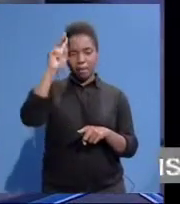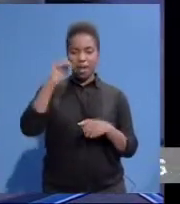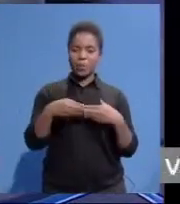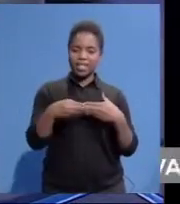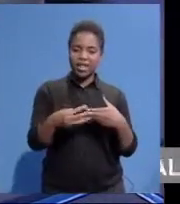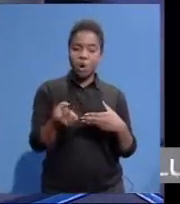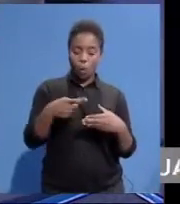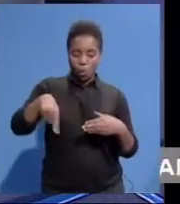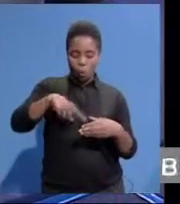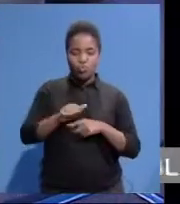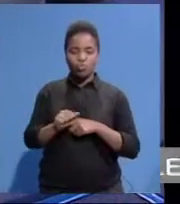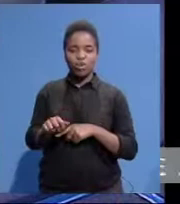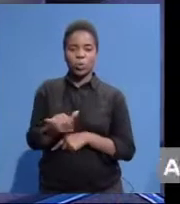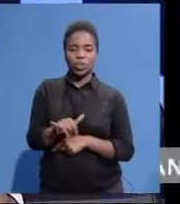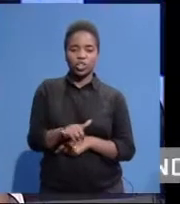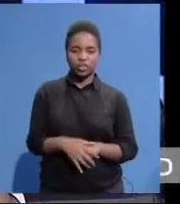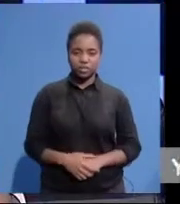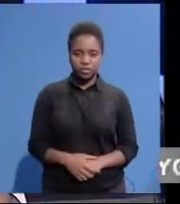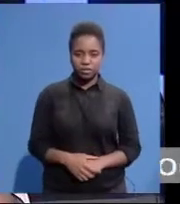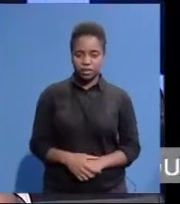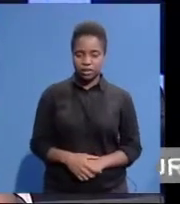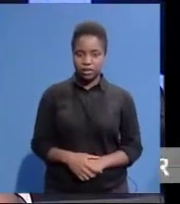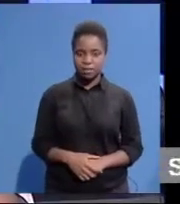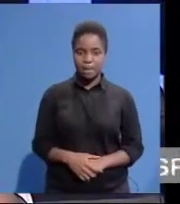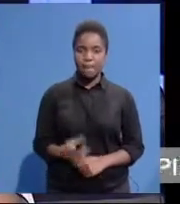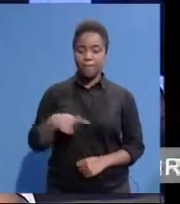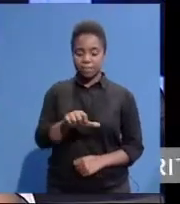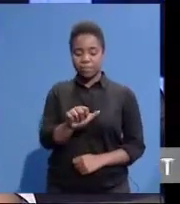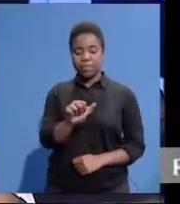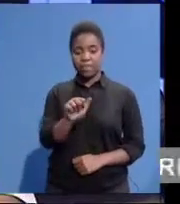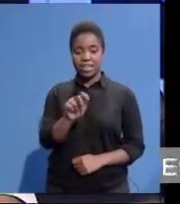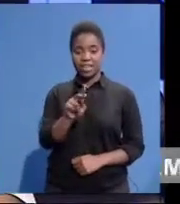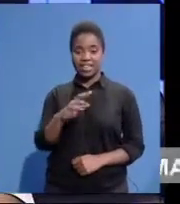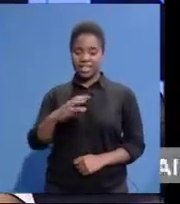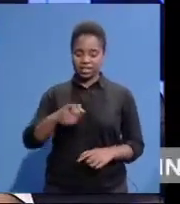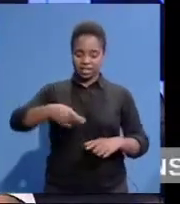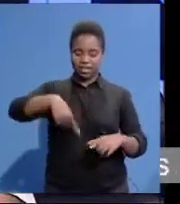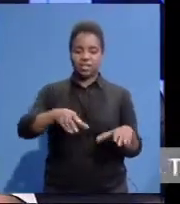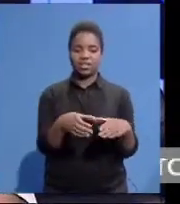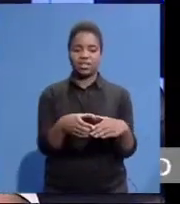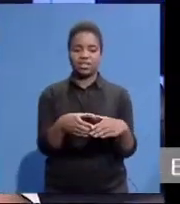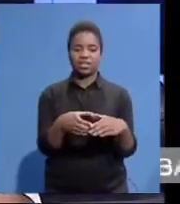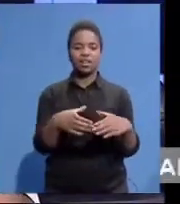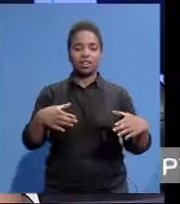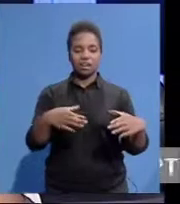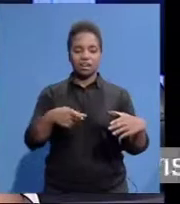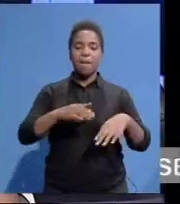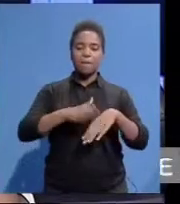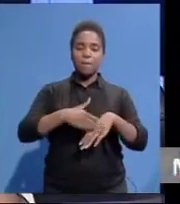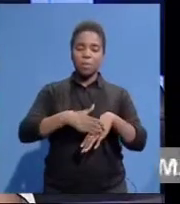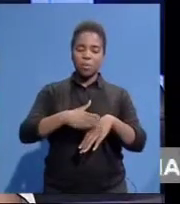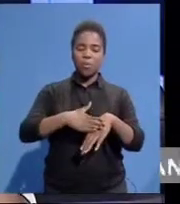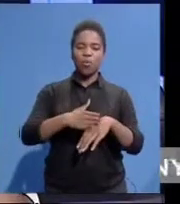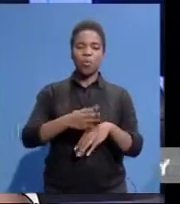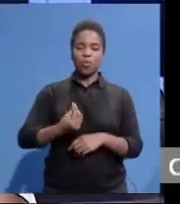is that Nelson Mandela was not alone in the formation of the ANC Youth League. There was a collective of other young leaders who advocated for the